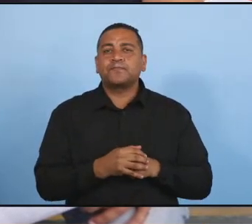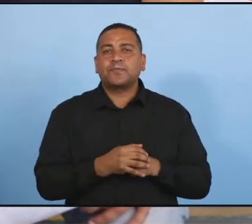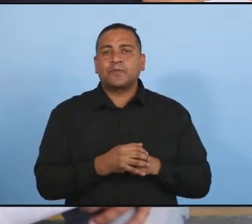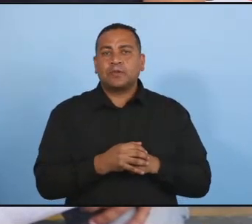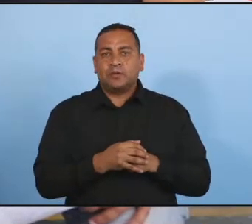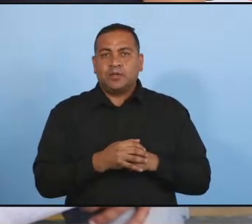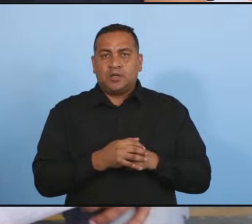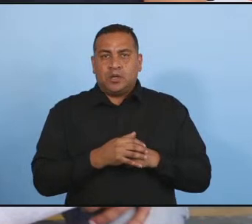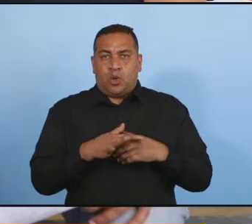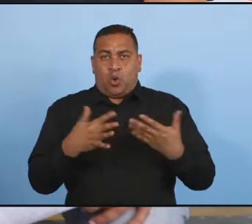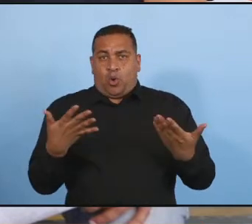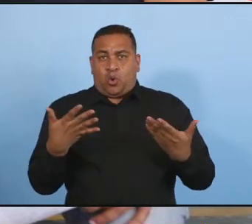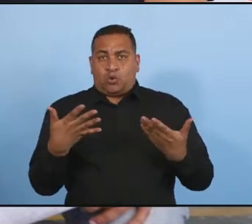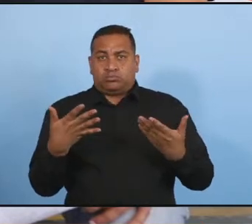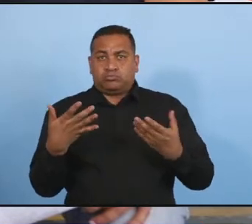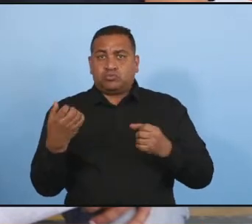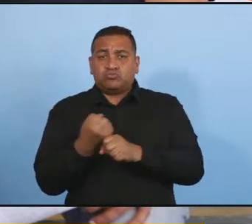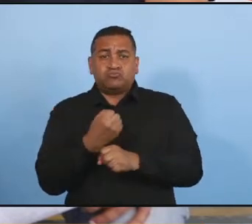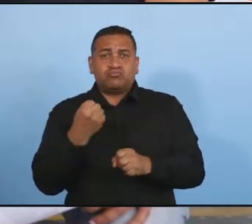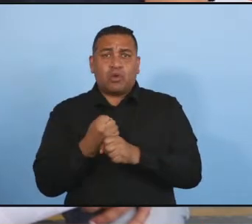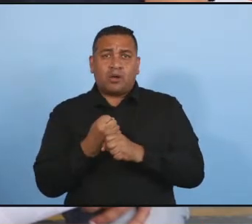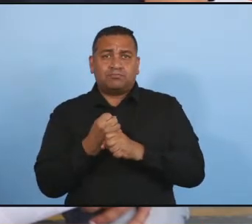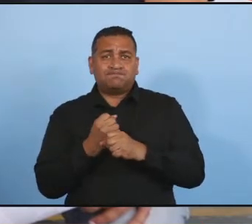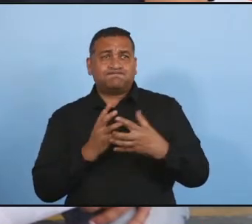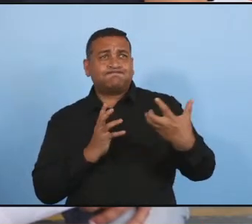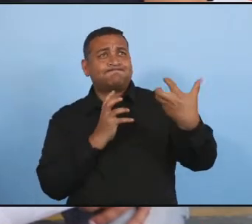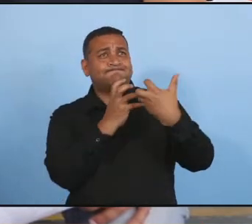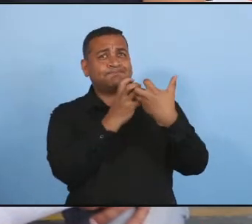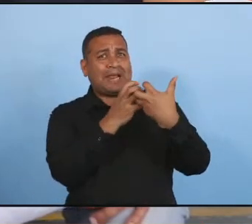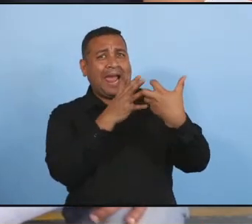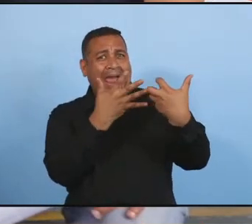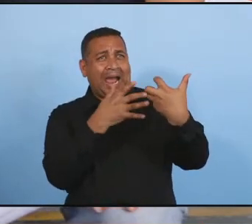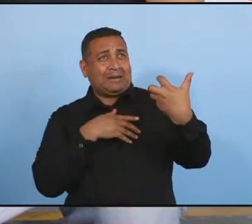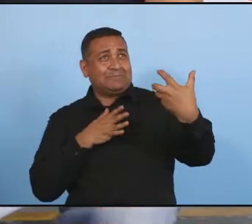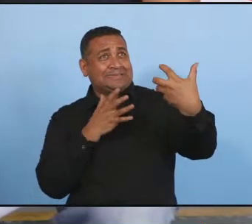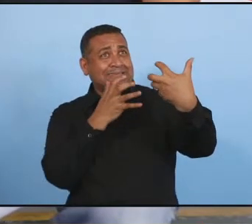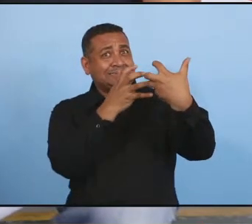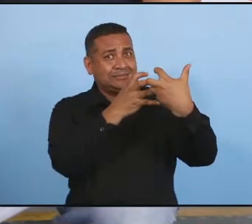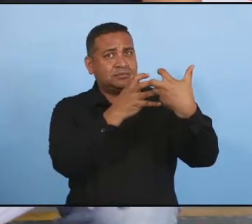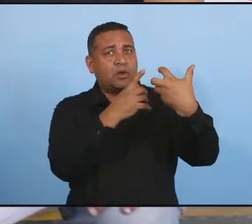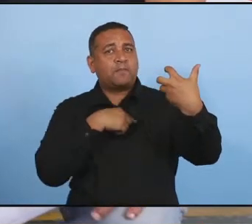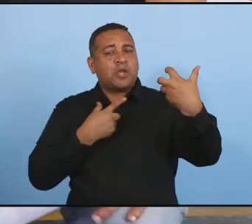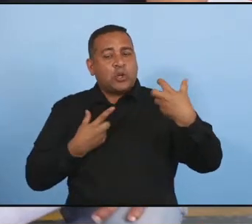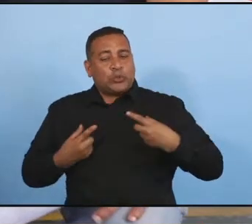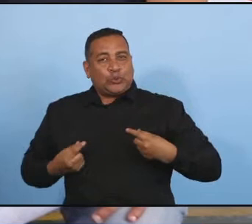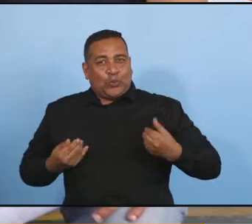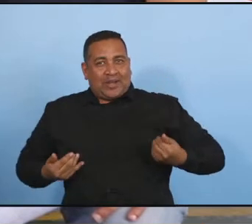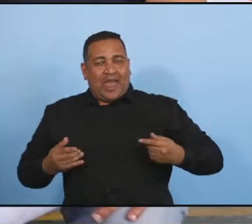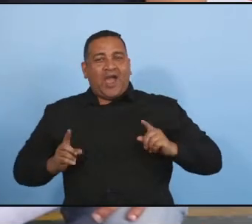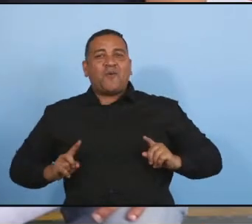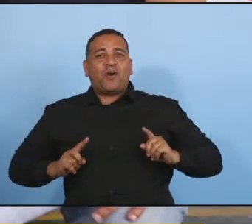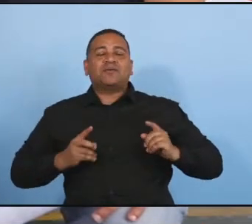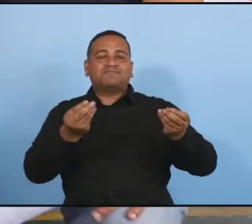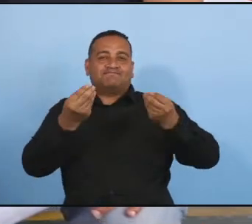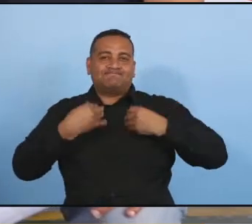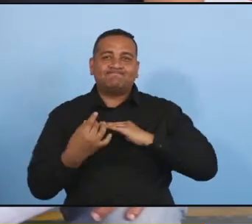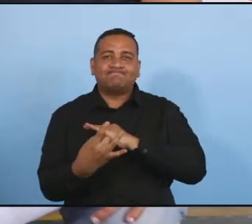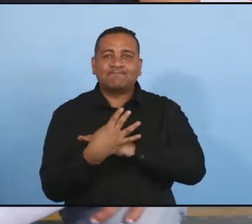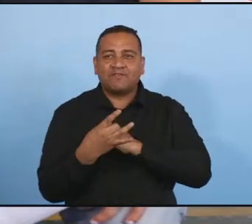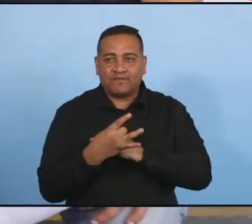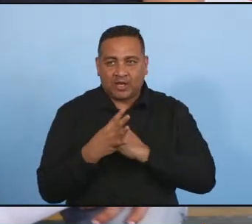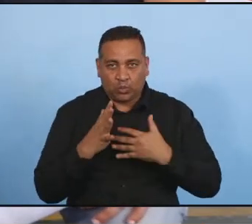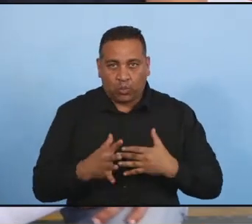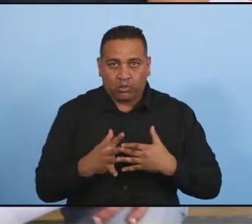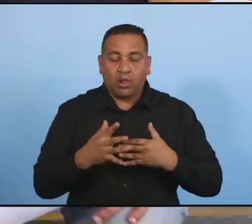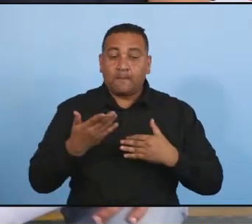to. And this is very important because I think once you've made a decision, it's very difficult to change that as